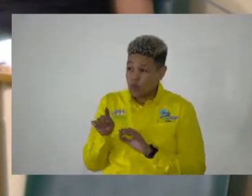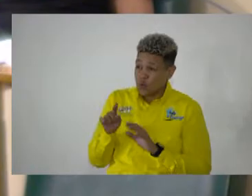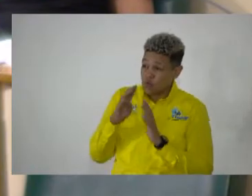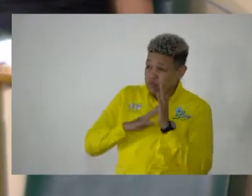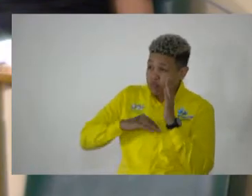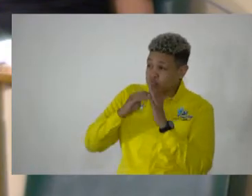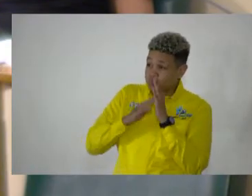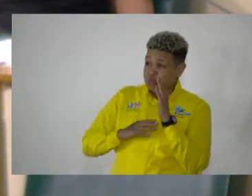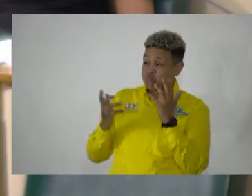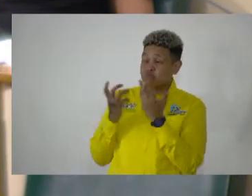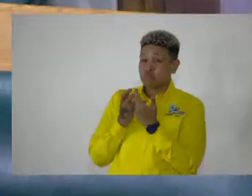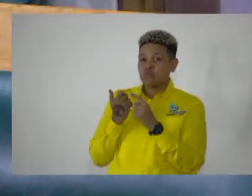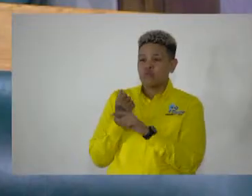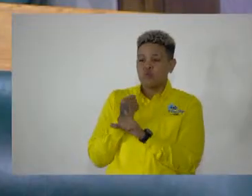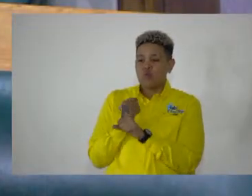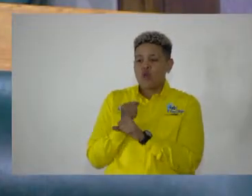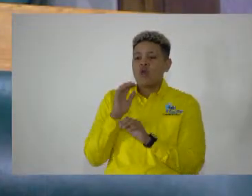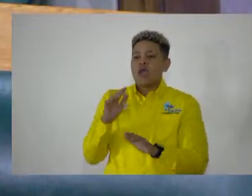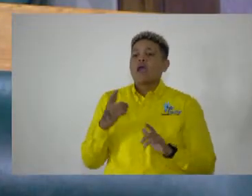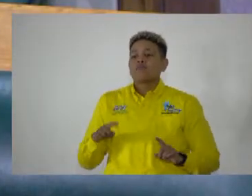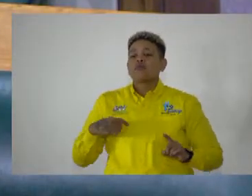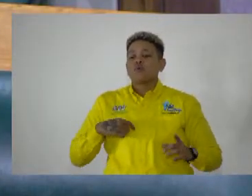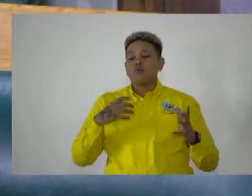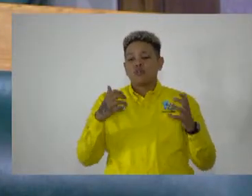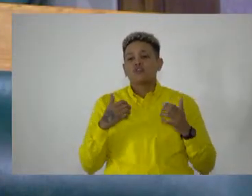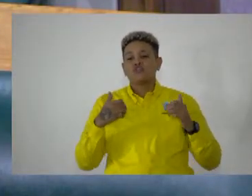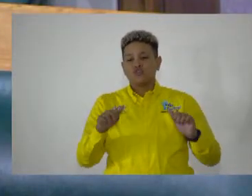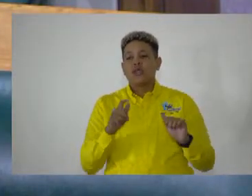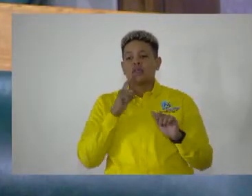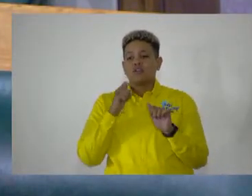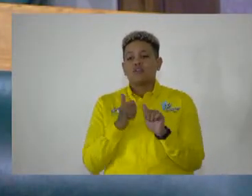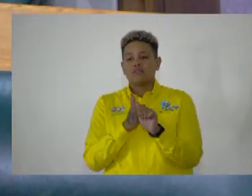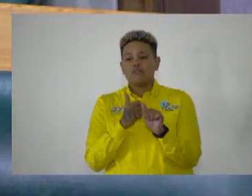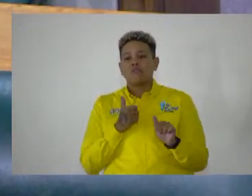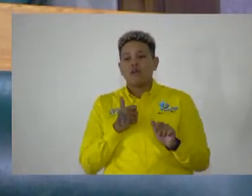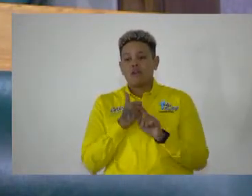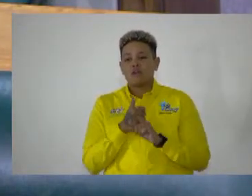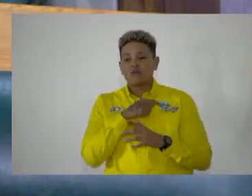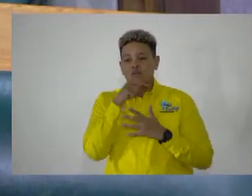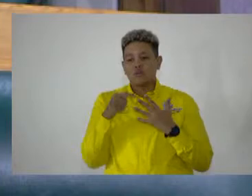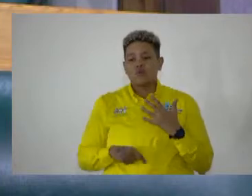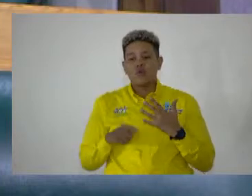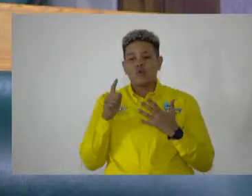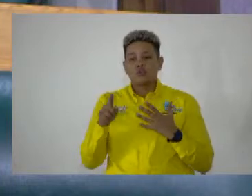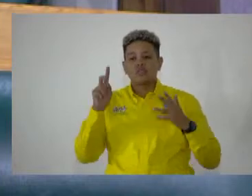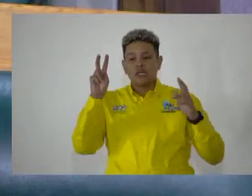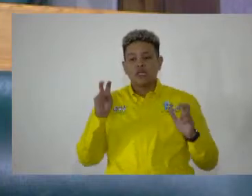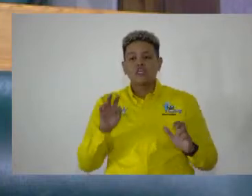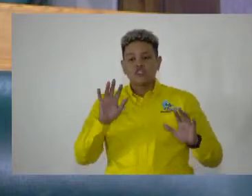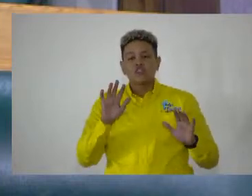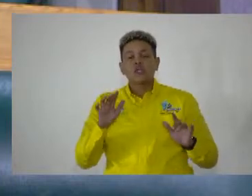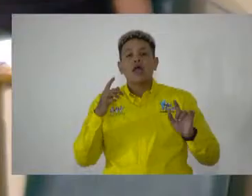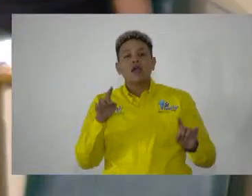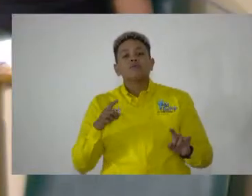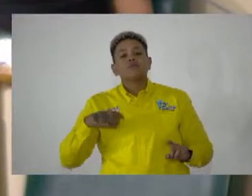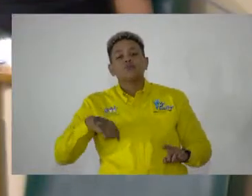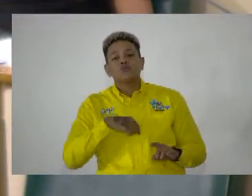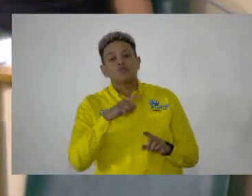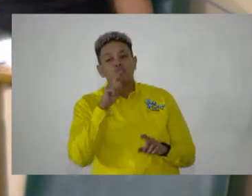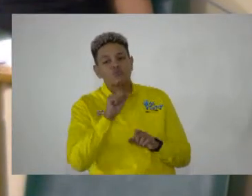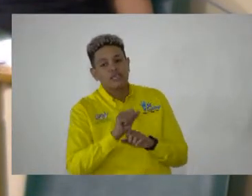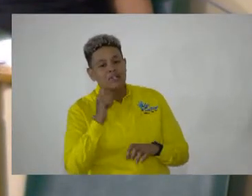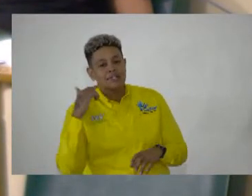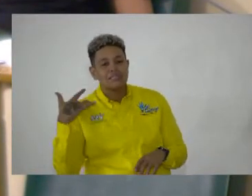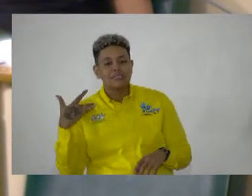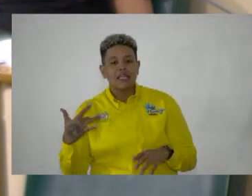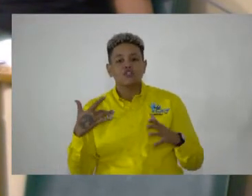to the work. So we want to try and avoid those issues. So we tend